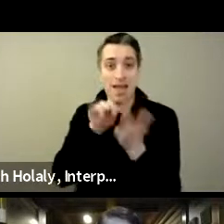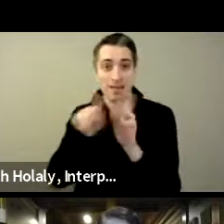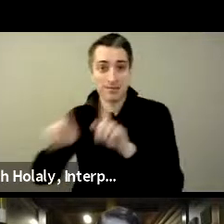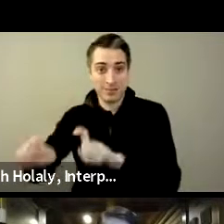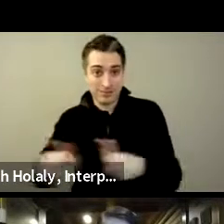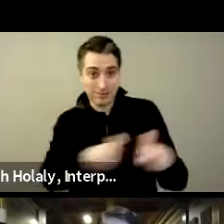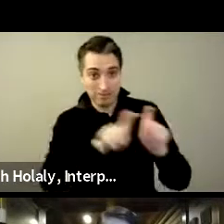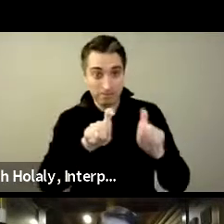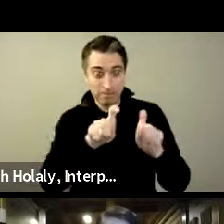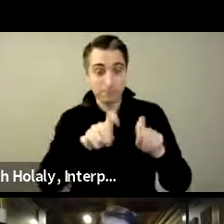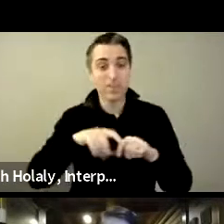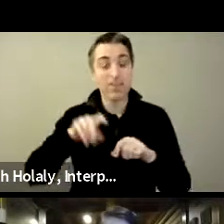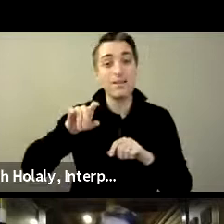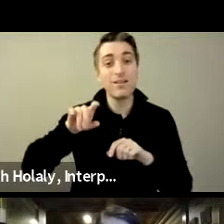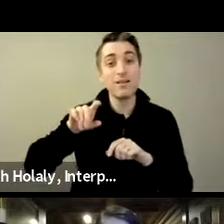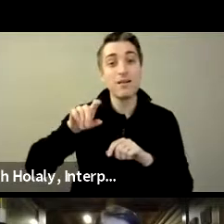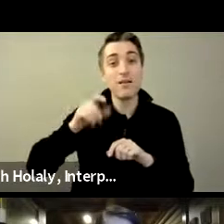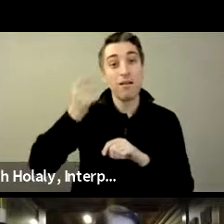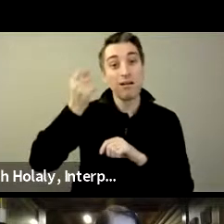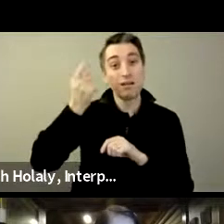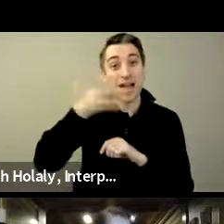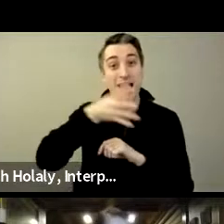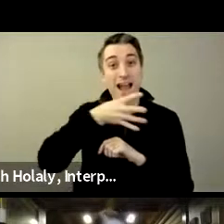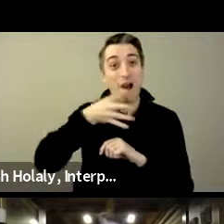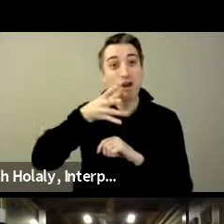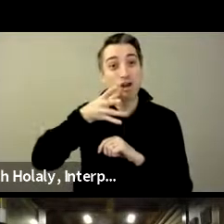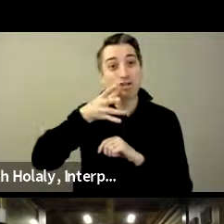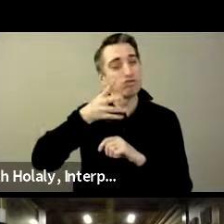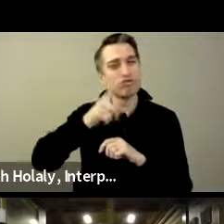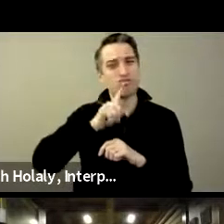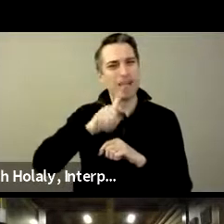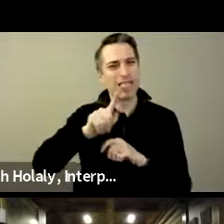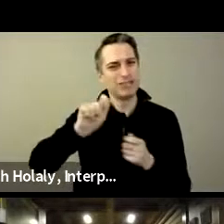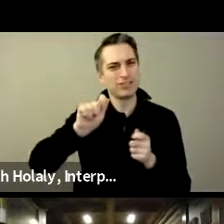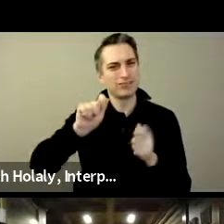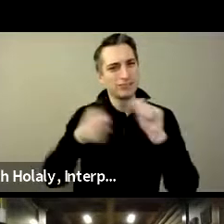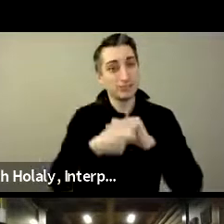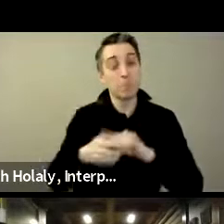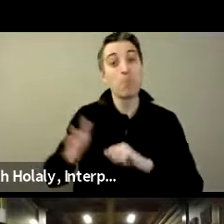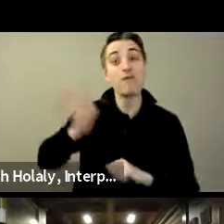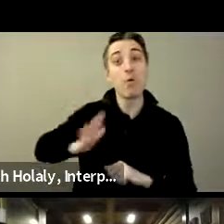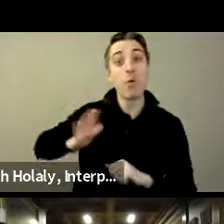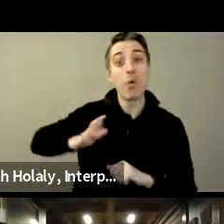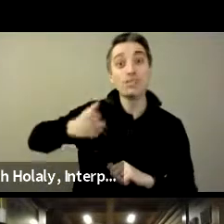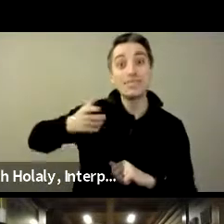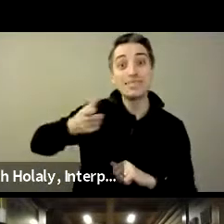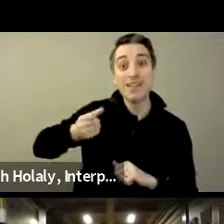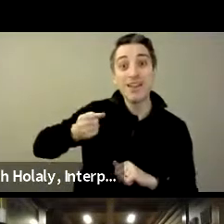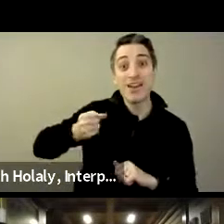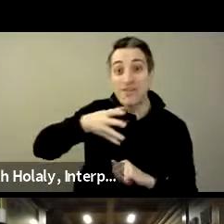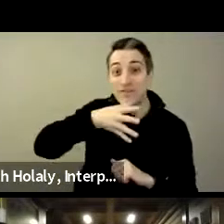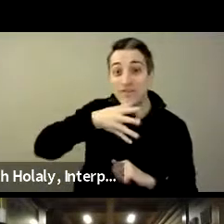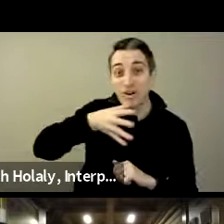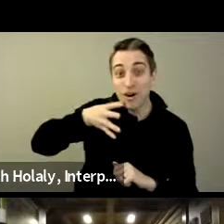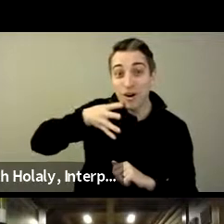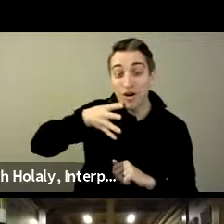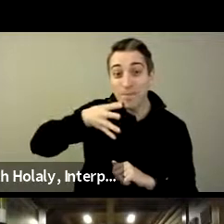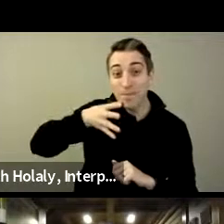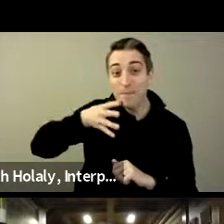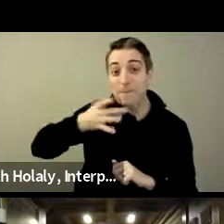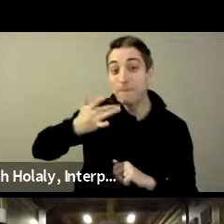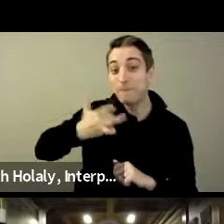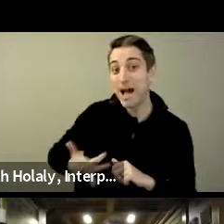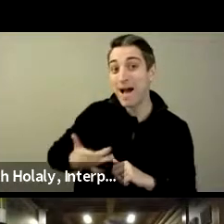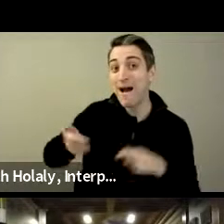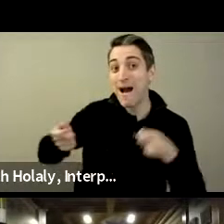of agriculture has shifted. For instance, dairy farms used to be operated mainly